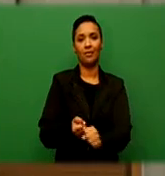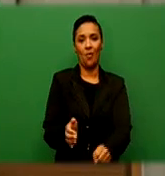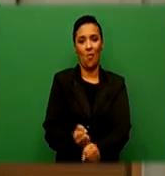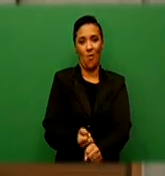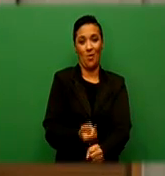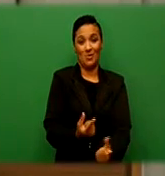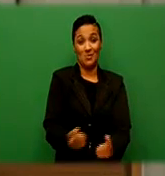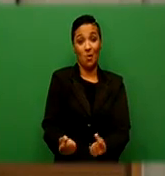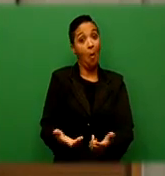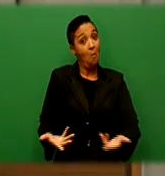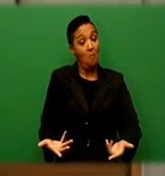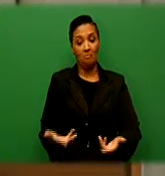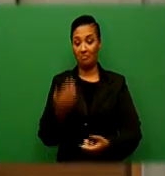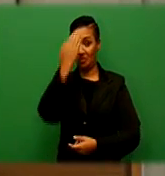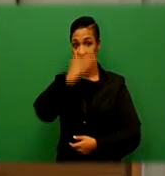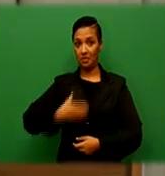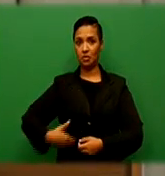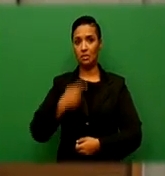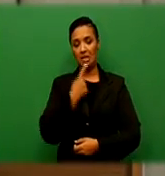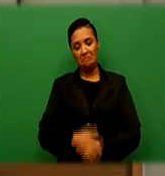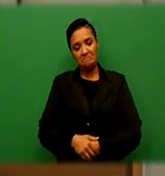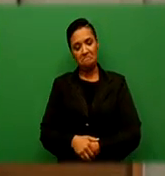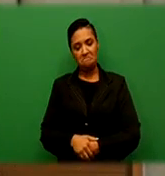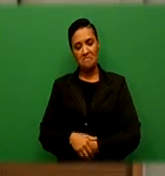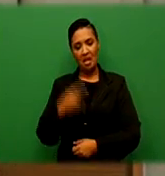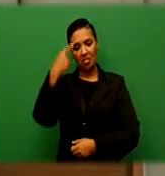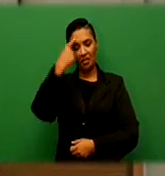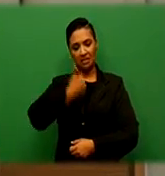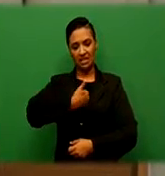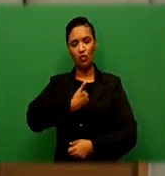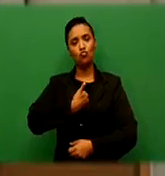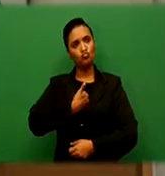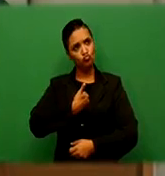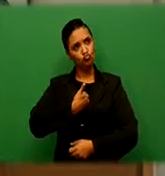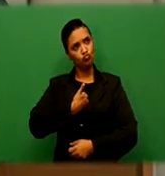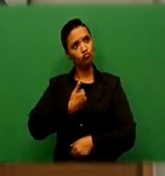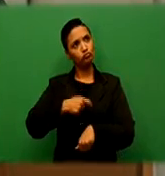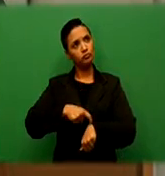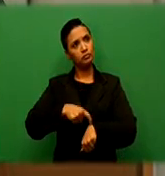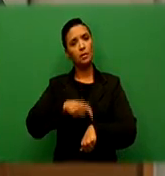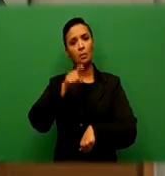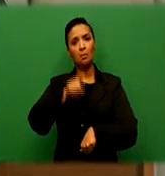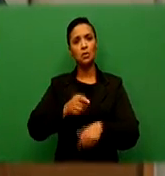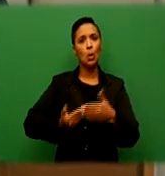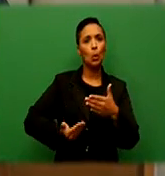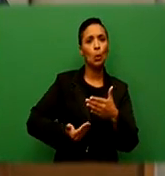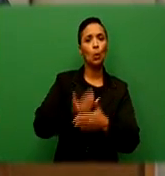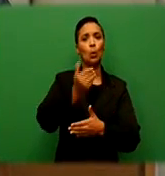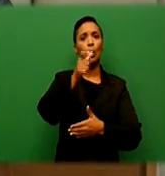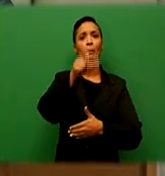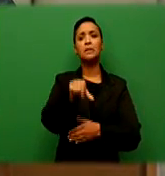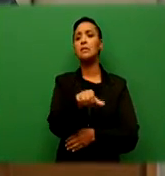Or he might even decide, even that they had said that, to apply his mind and decide that it is time to appoint